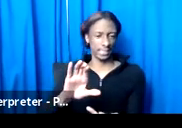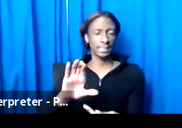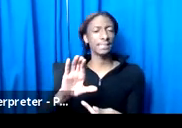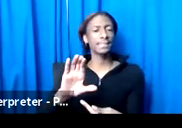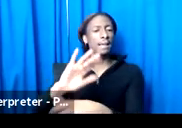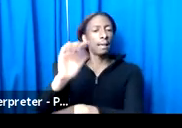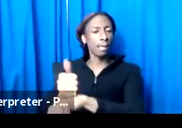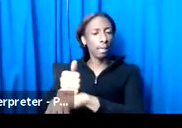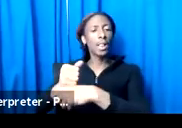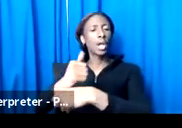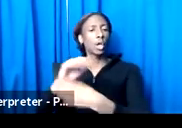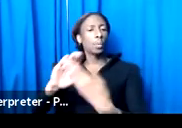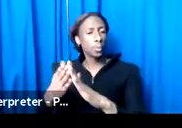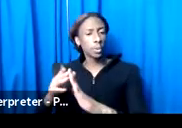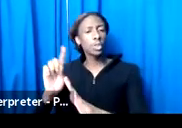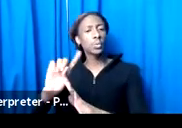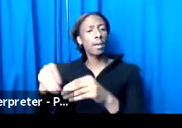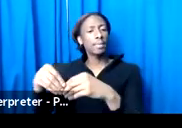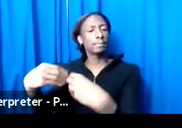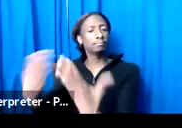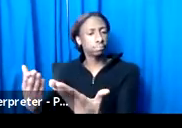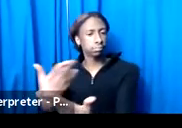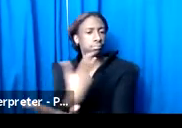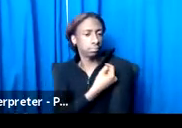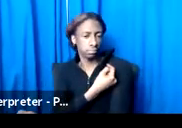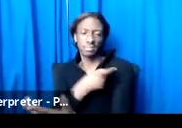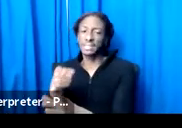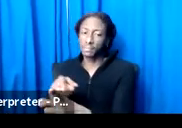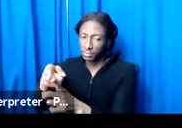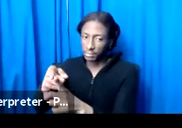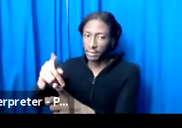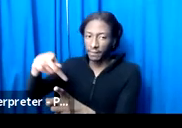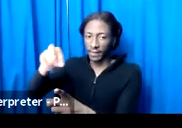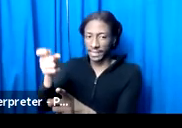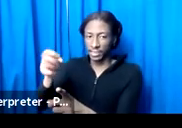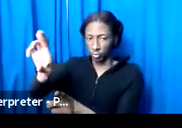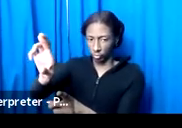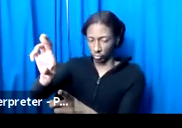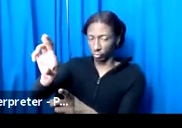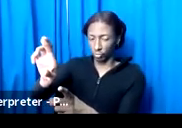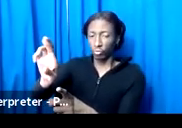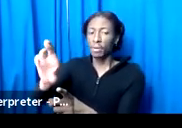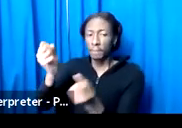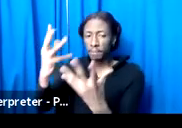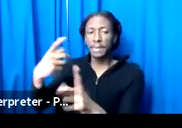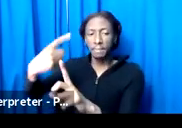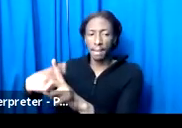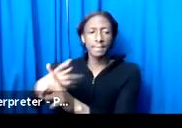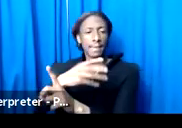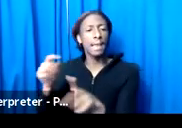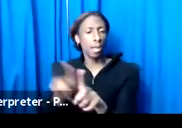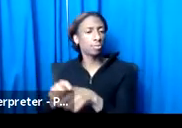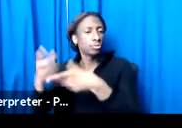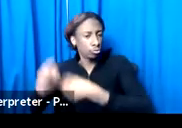administering COVID vaccine and Pfizer vaccine in particular for many months and are also known and trusted in these